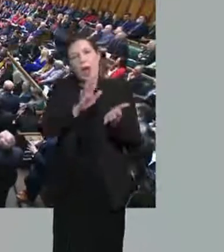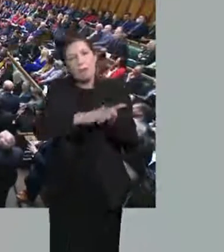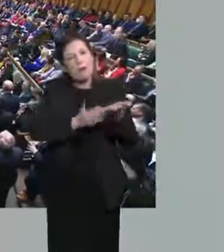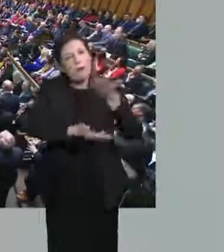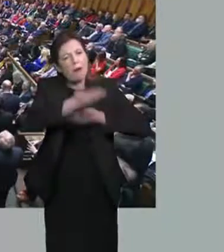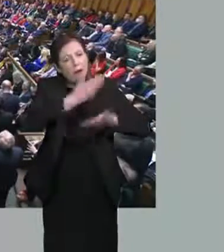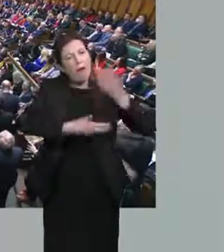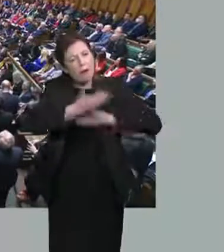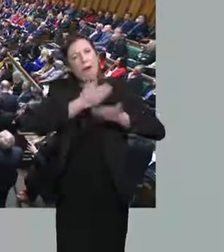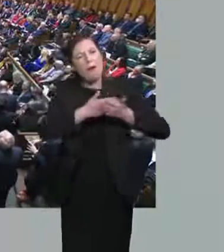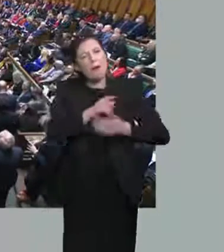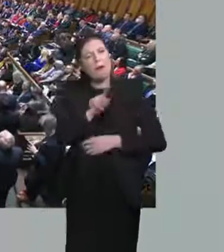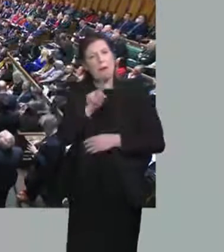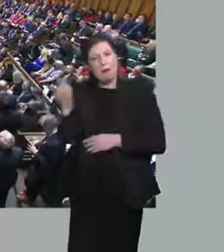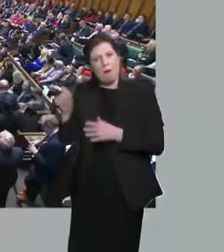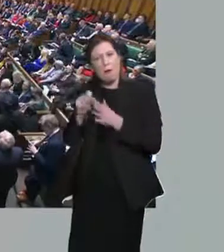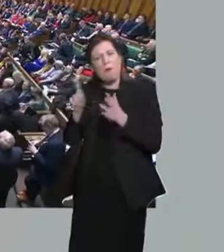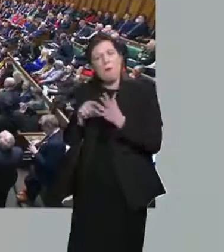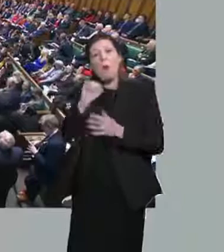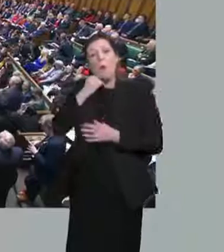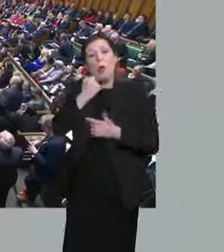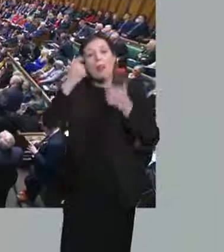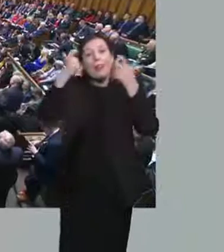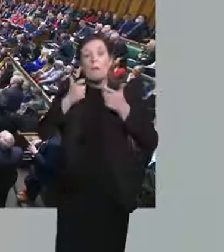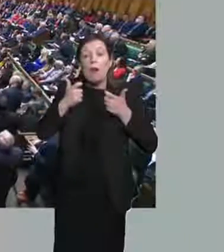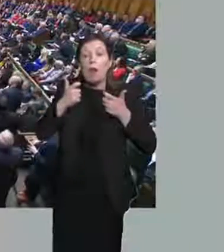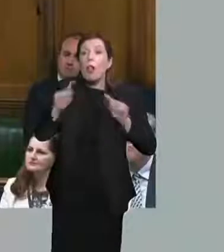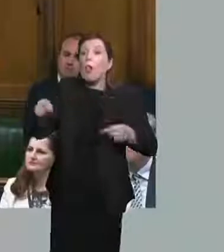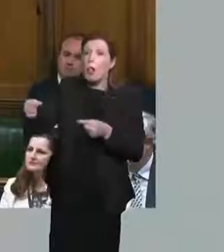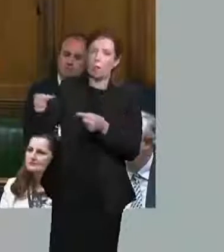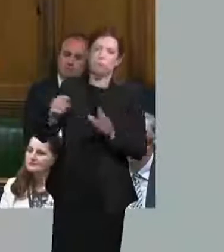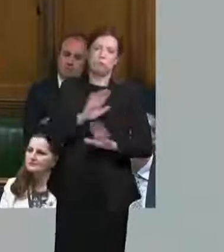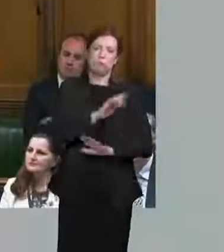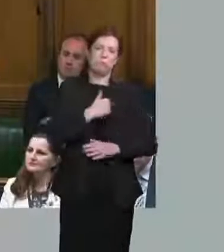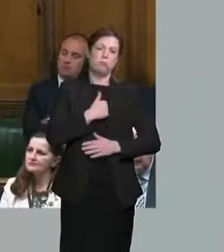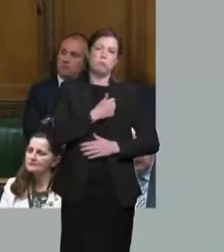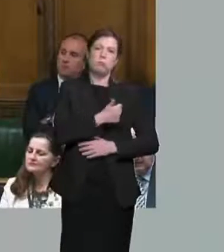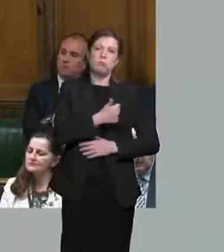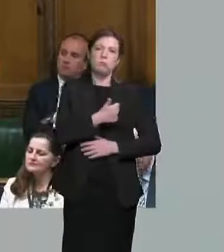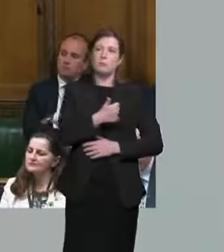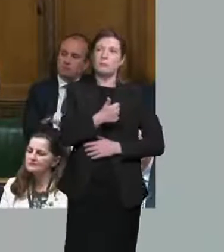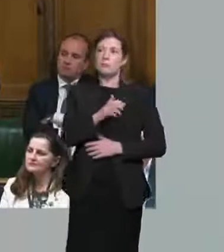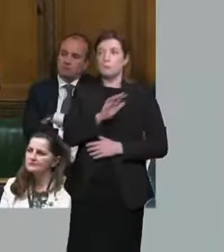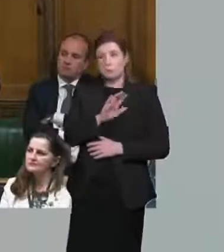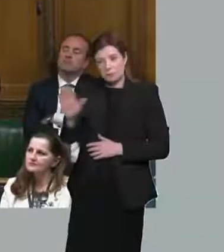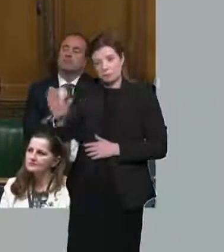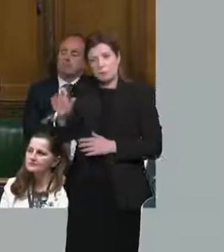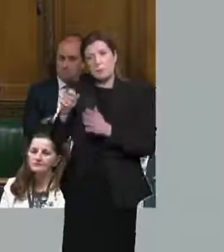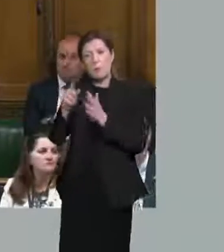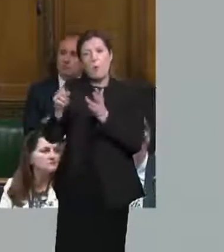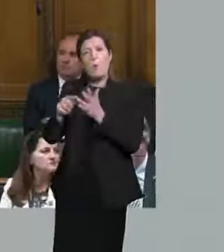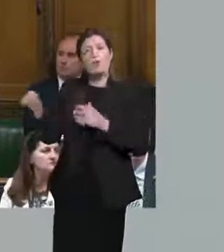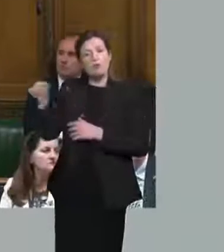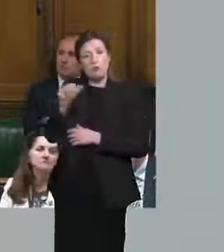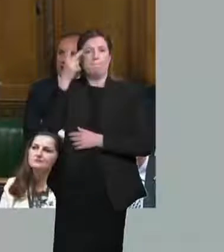take legal action to hold P&O Ferries and DP World to account. And I call again on them to reverse their action and